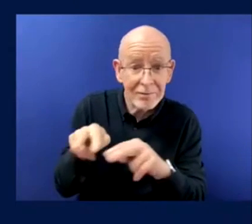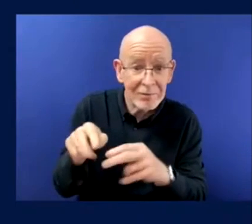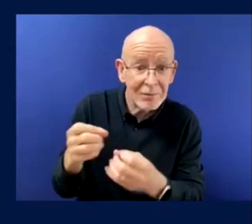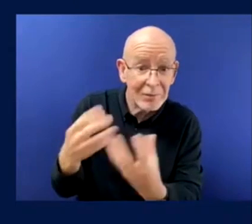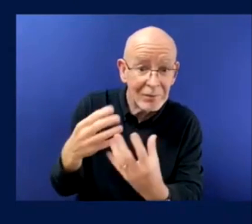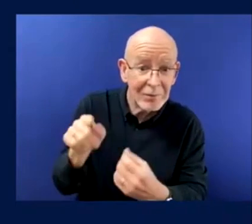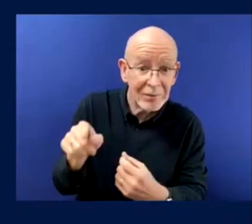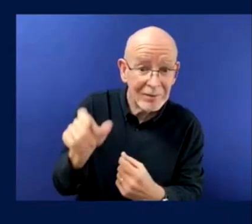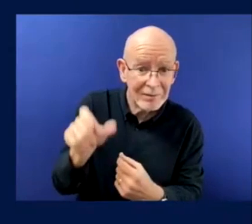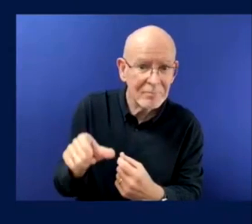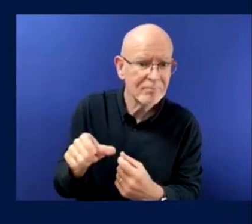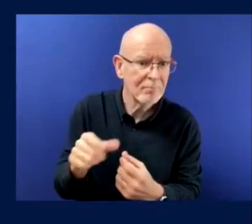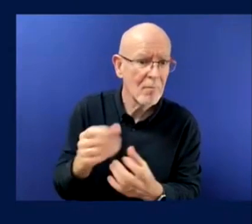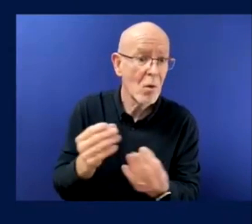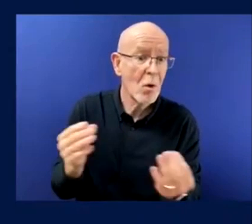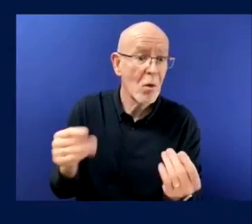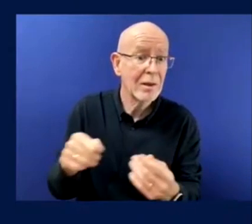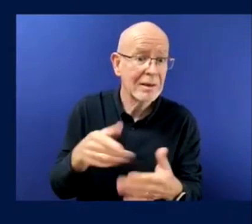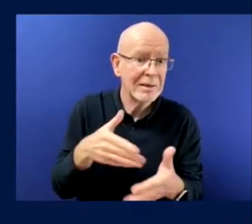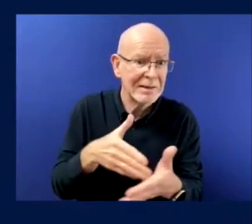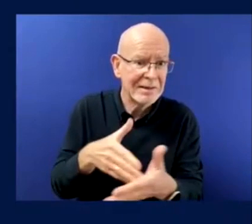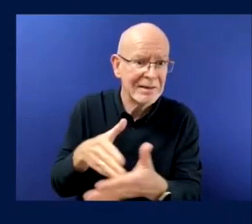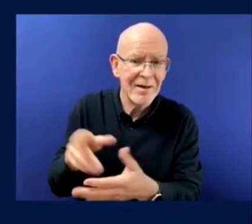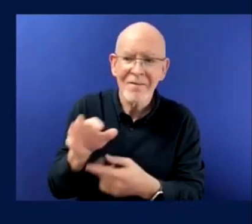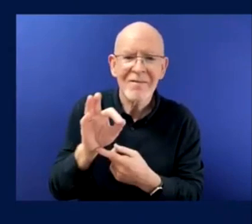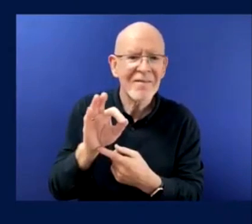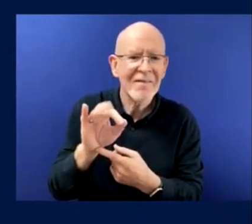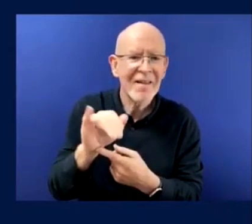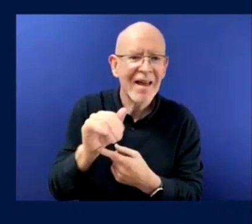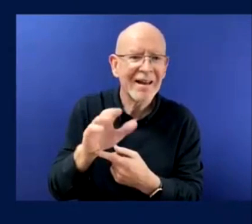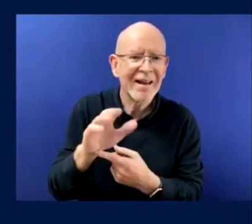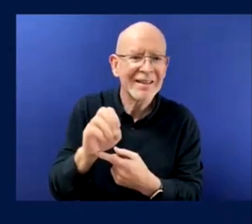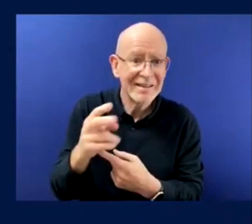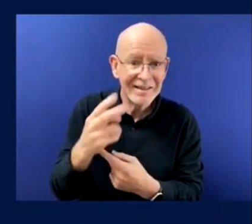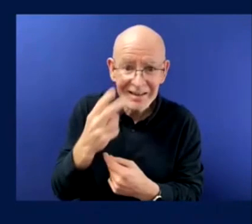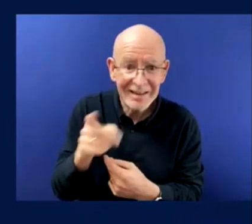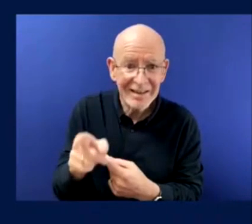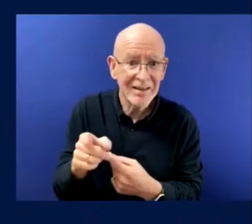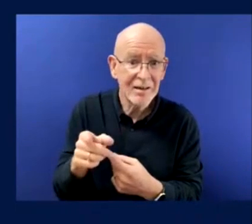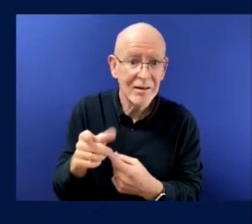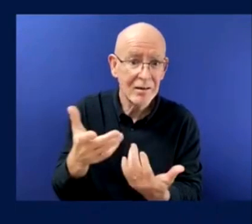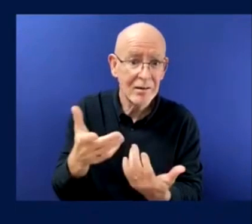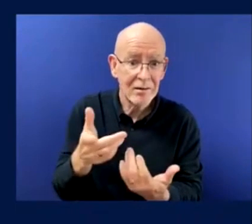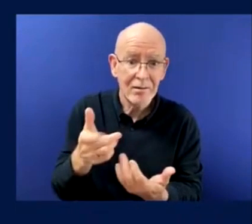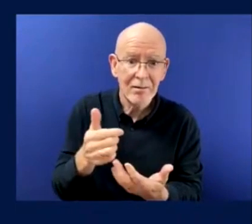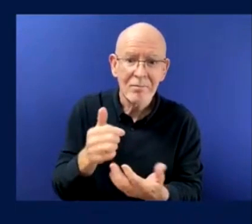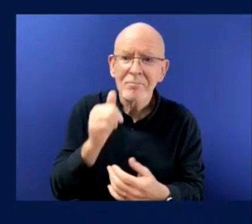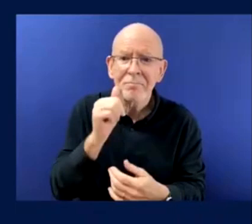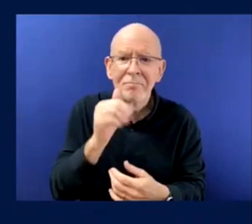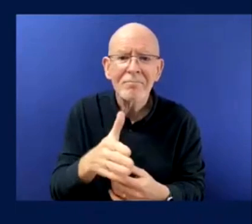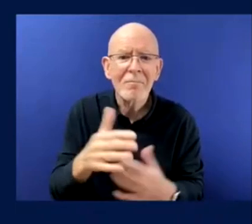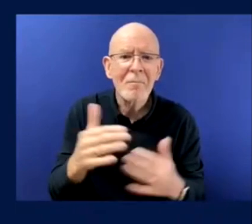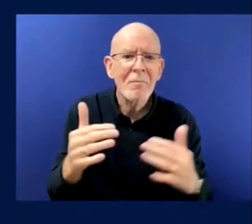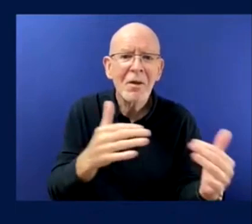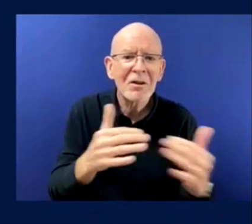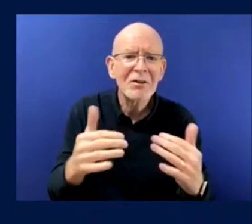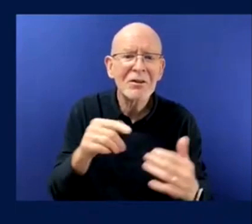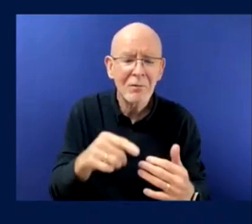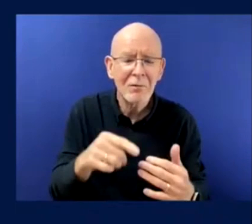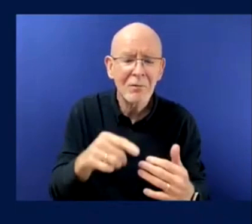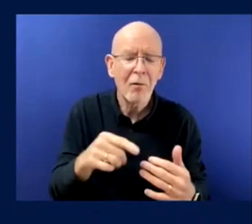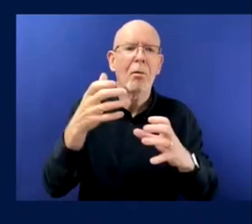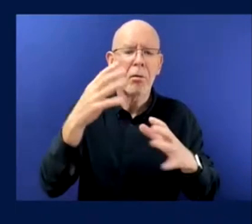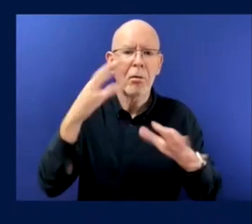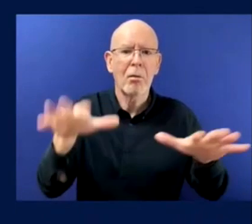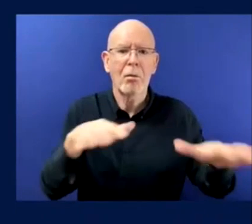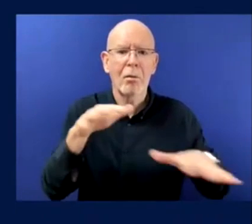early, and he doesn't use accessible security services, but he does need a bit of flexibility from the club. And it was